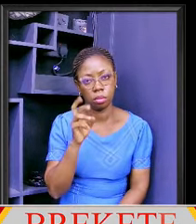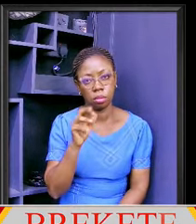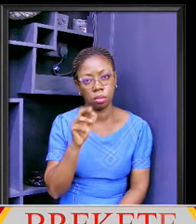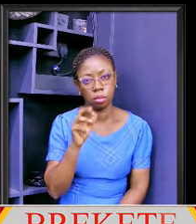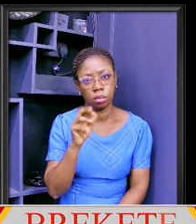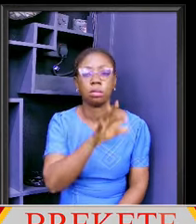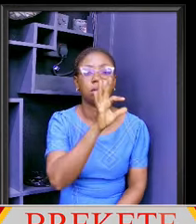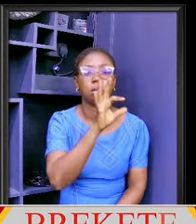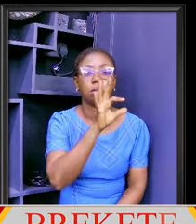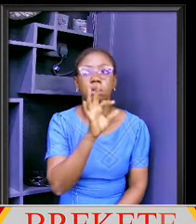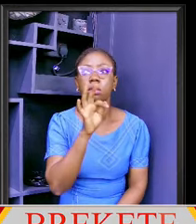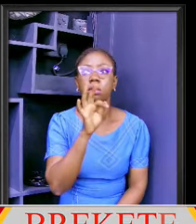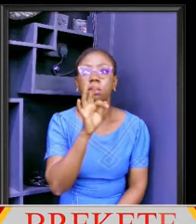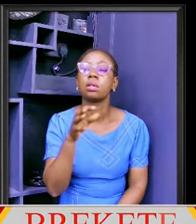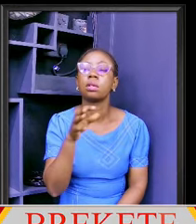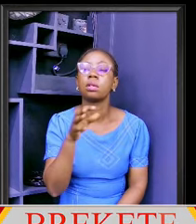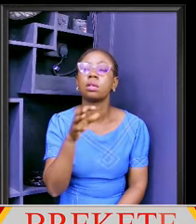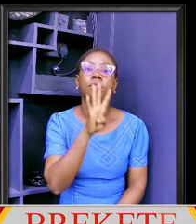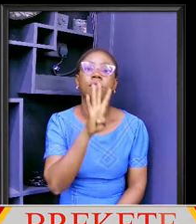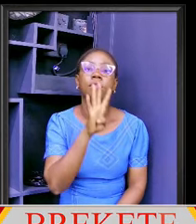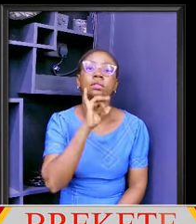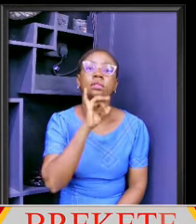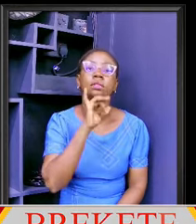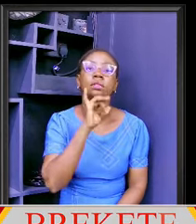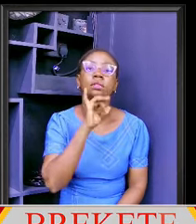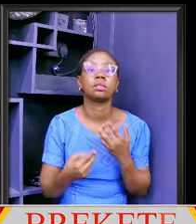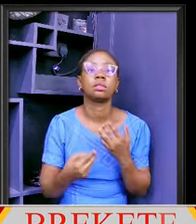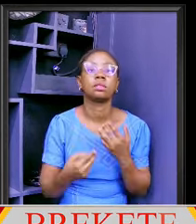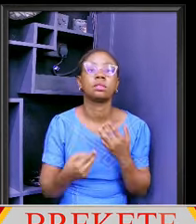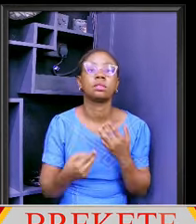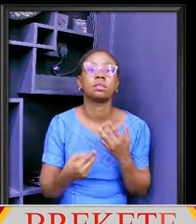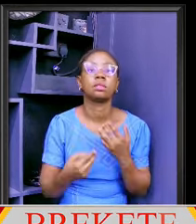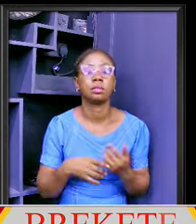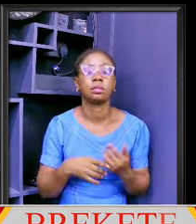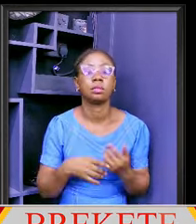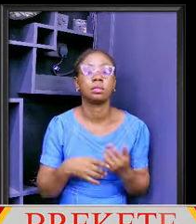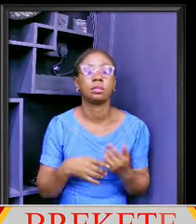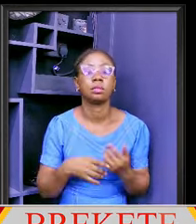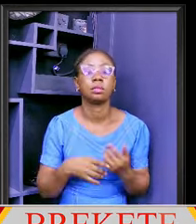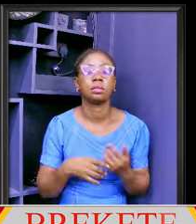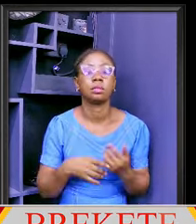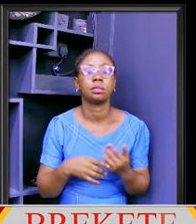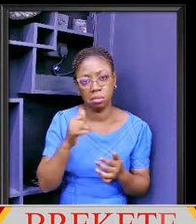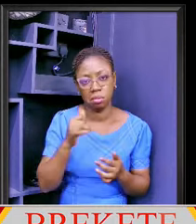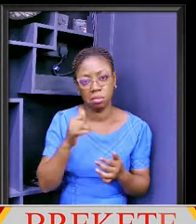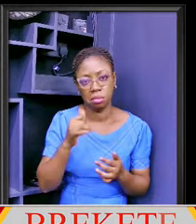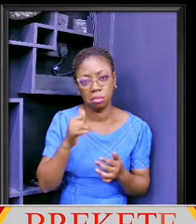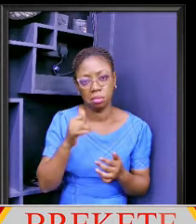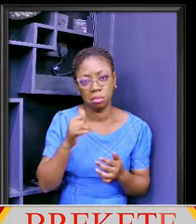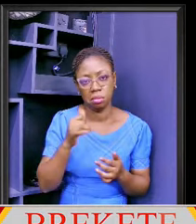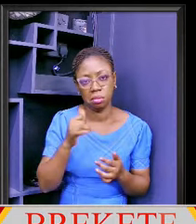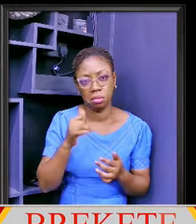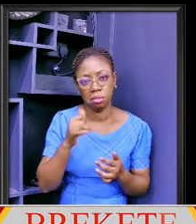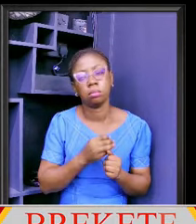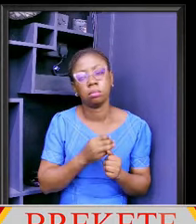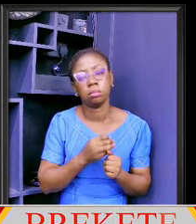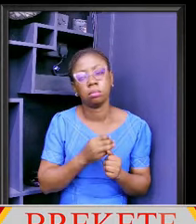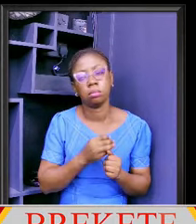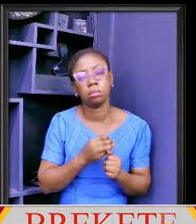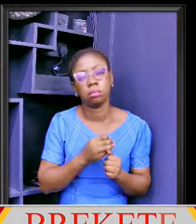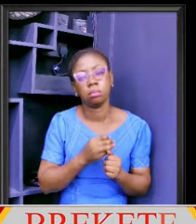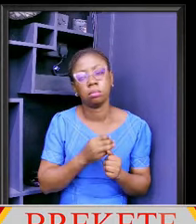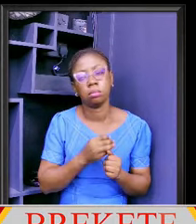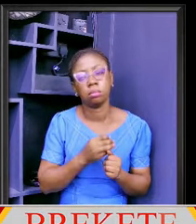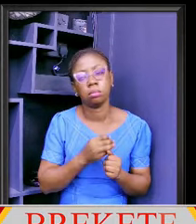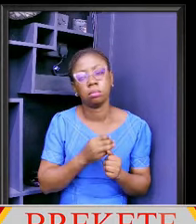1999, 4th of January. This is original, it's still with me, and it's still valid. This is the